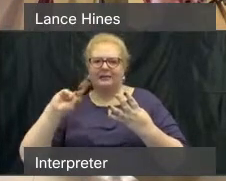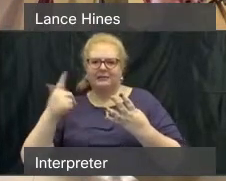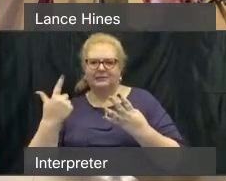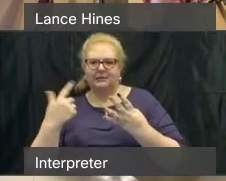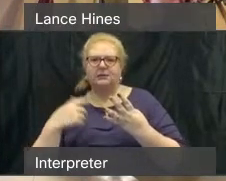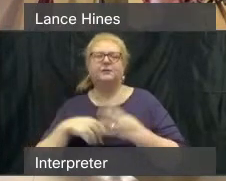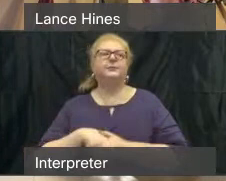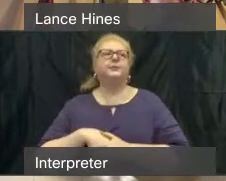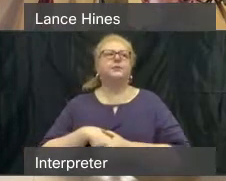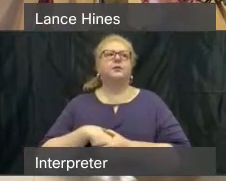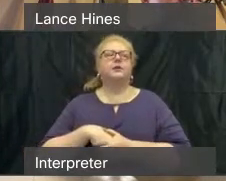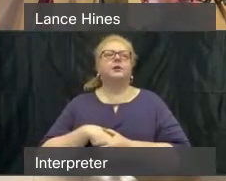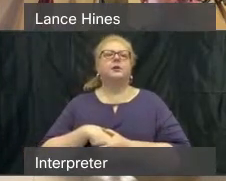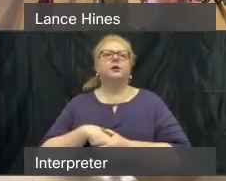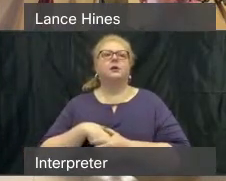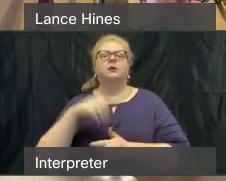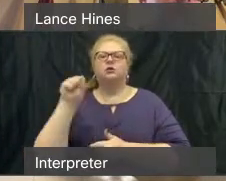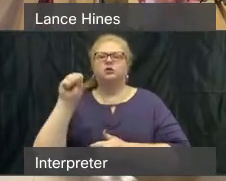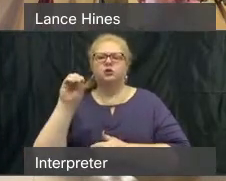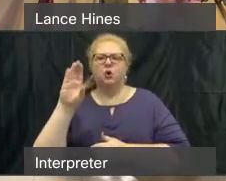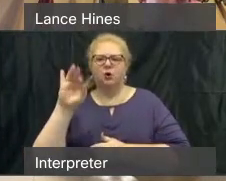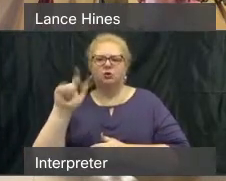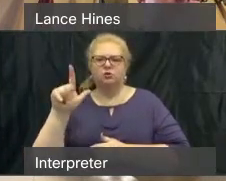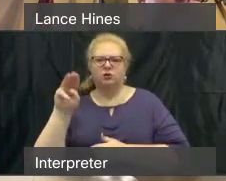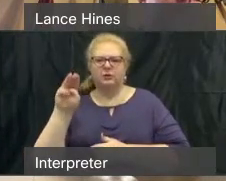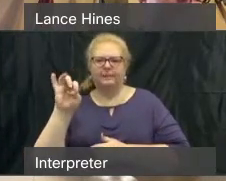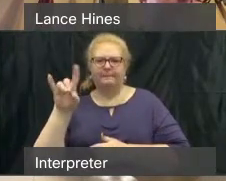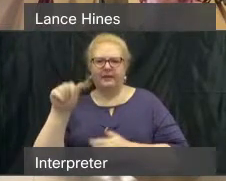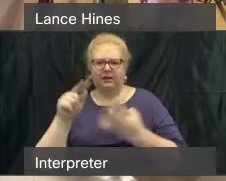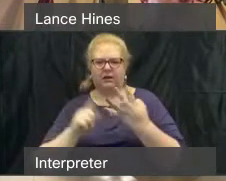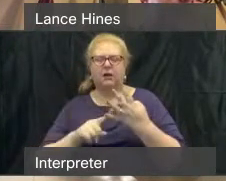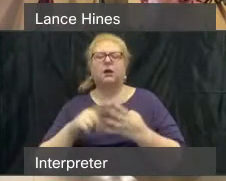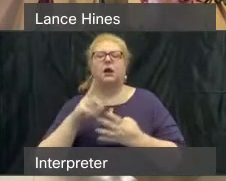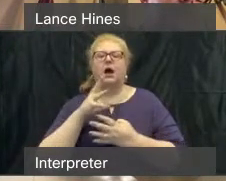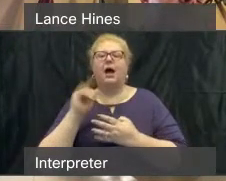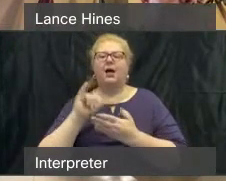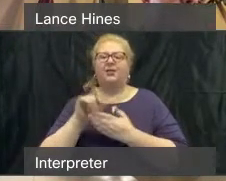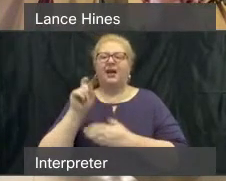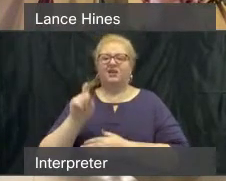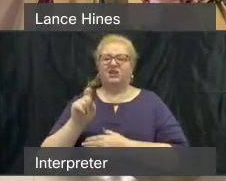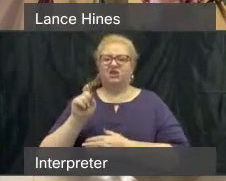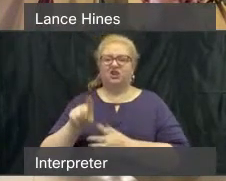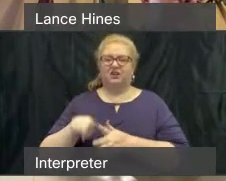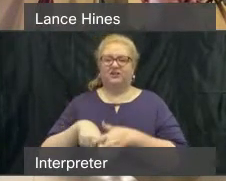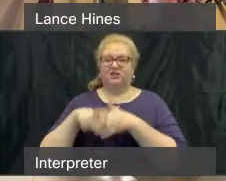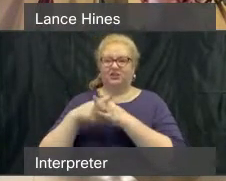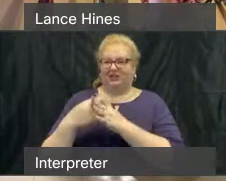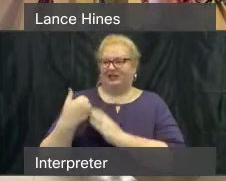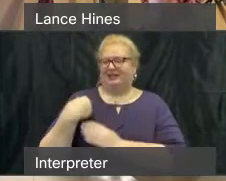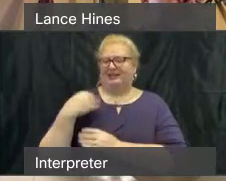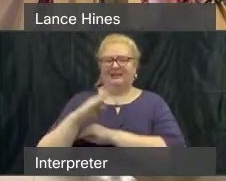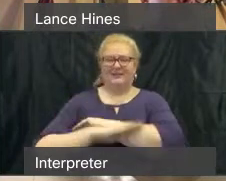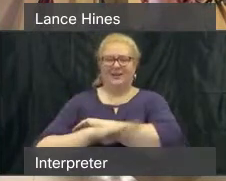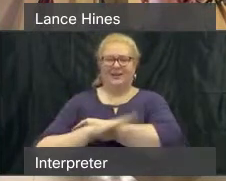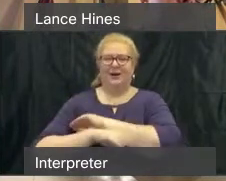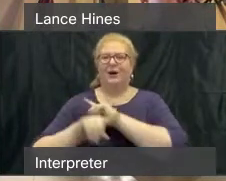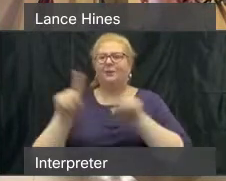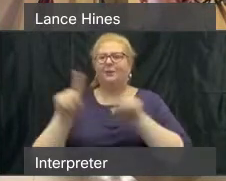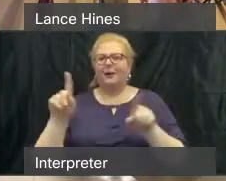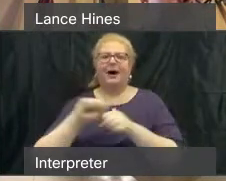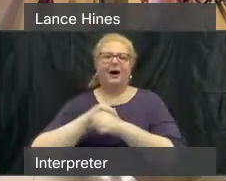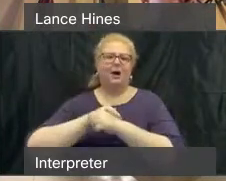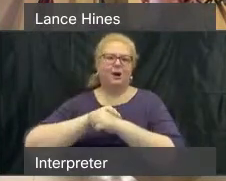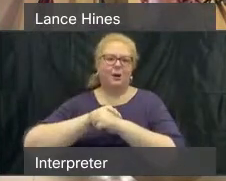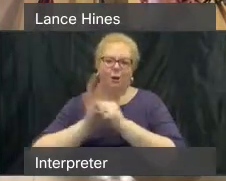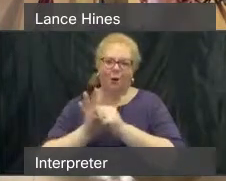this, that will, it of course should have begun this fall, but because of COVID and the limitations on folks